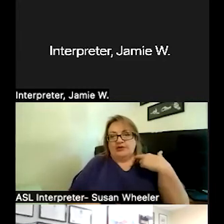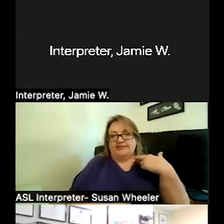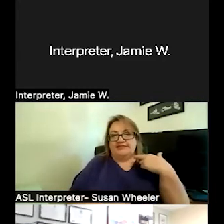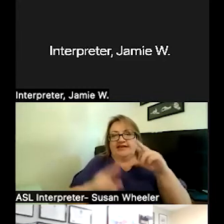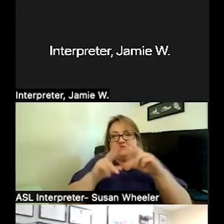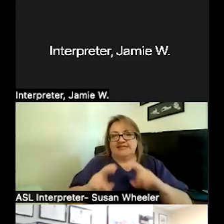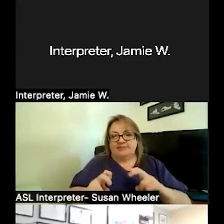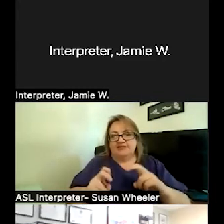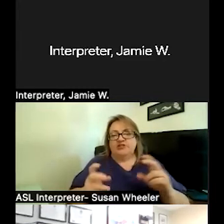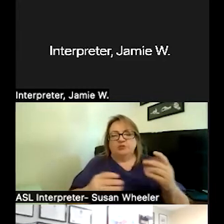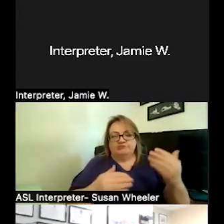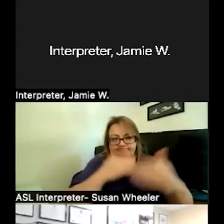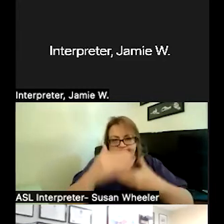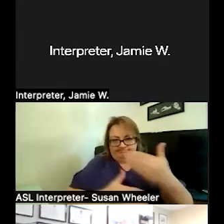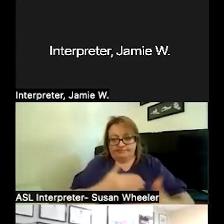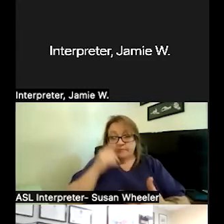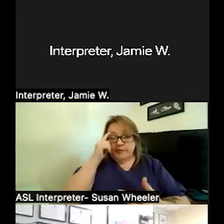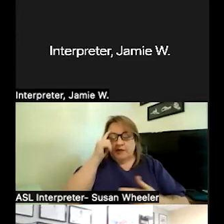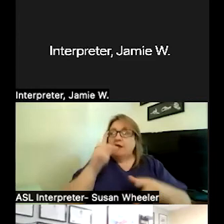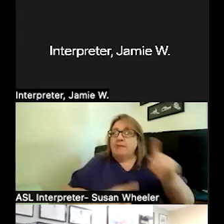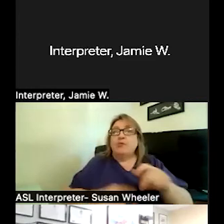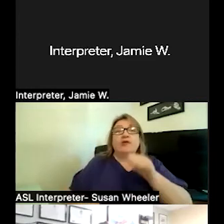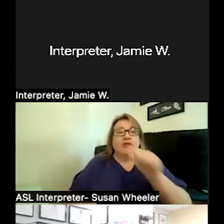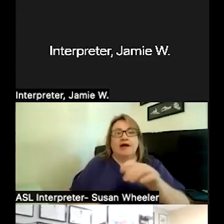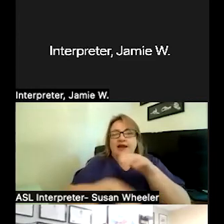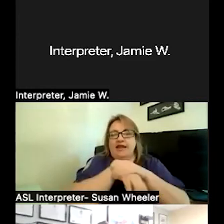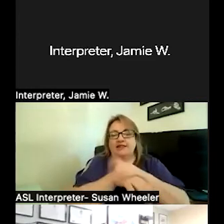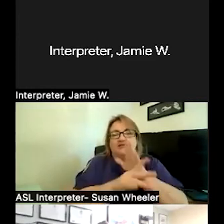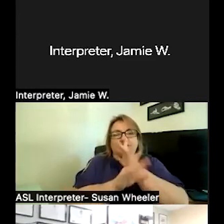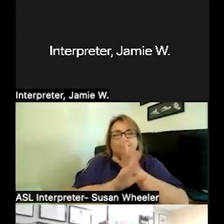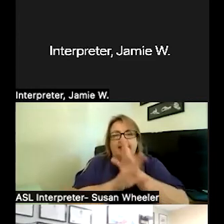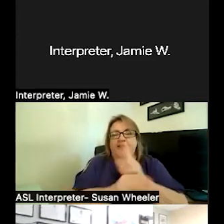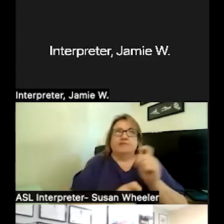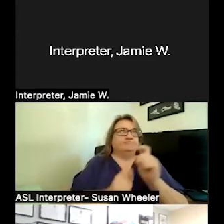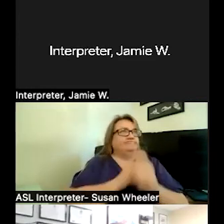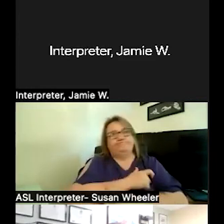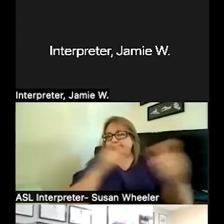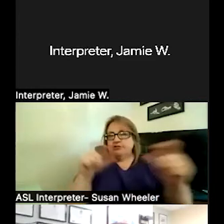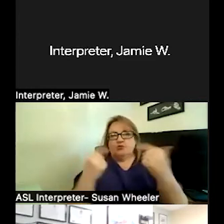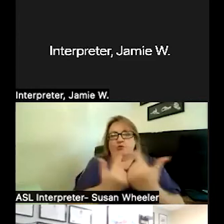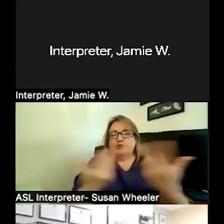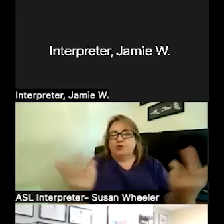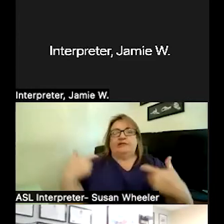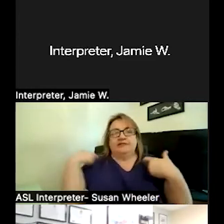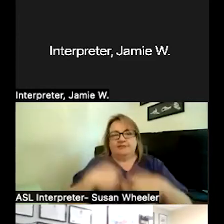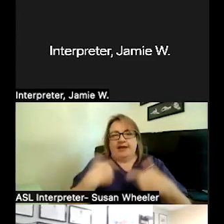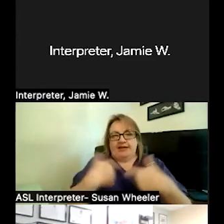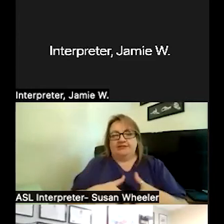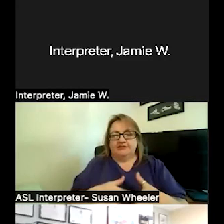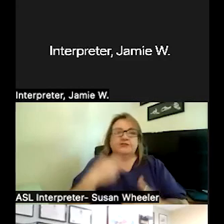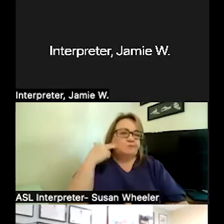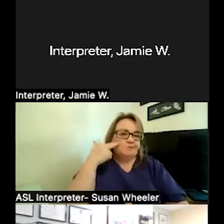category. Individuals with non-English speaking, by far the largest group in the country is Spanish. And again, of